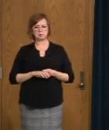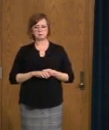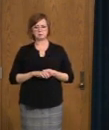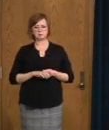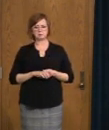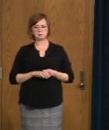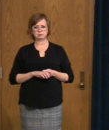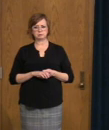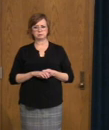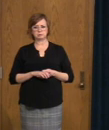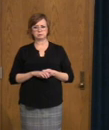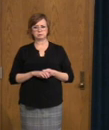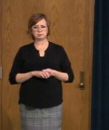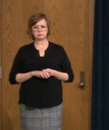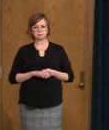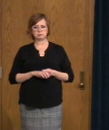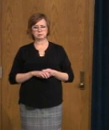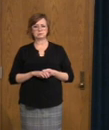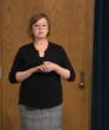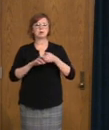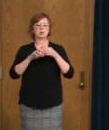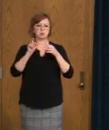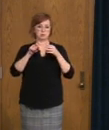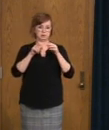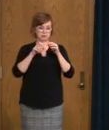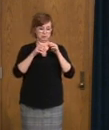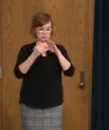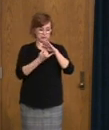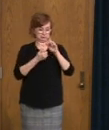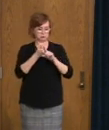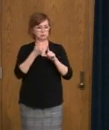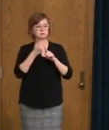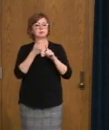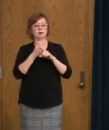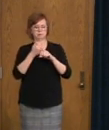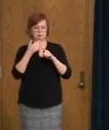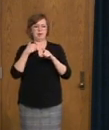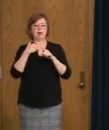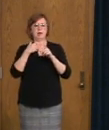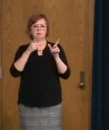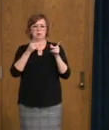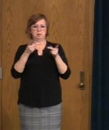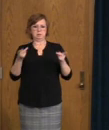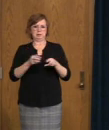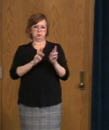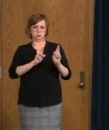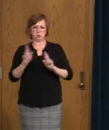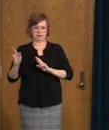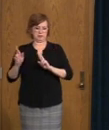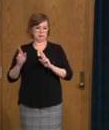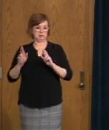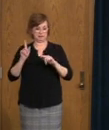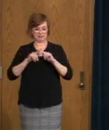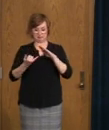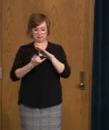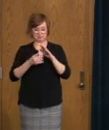provision of assisted self-isolation sites at locations across the province. They are run and operated